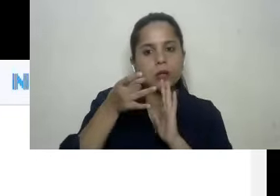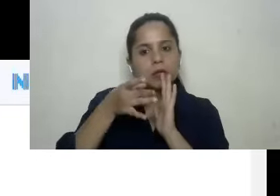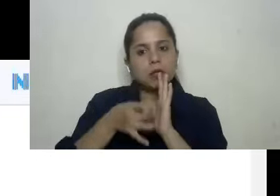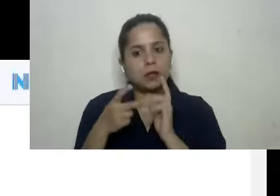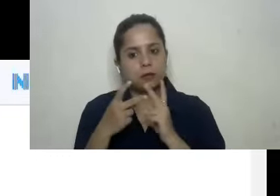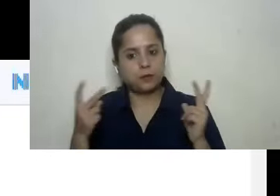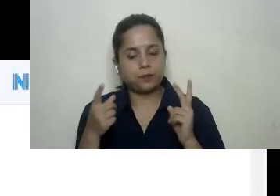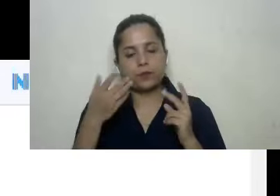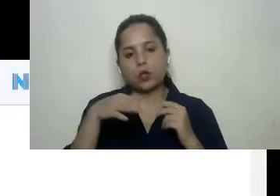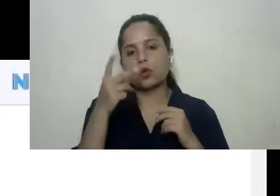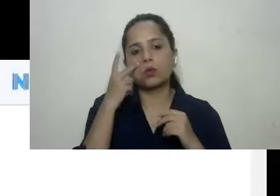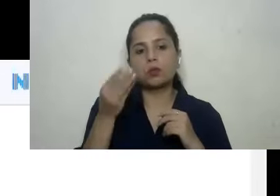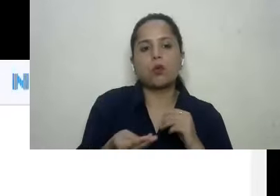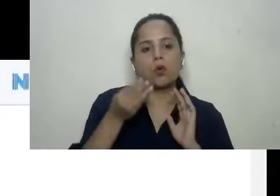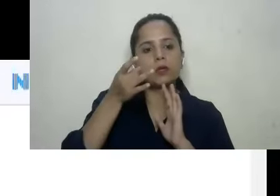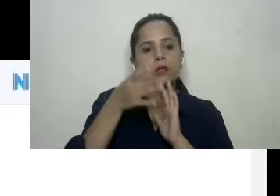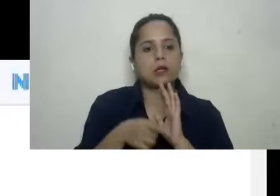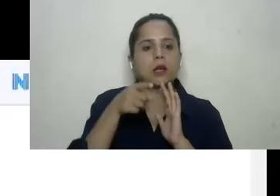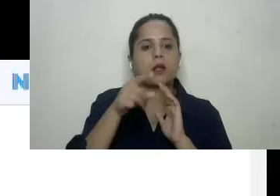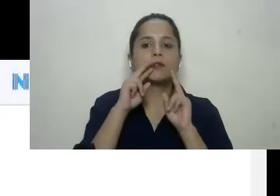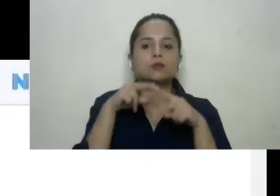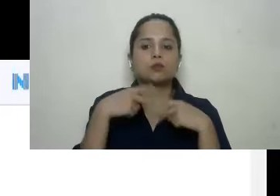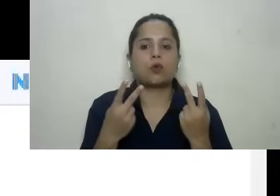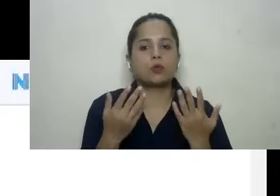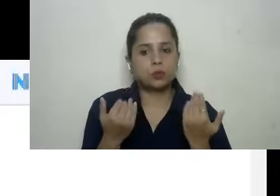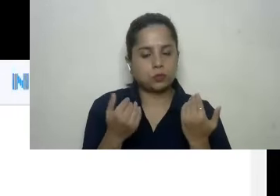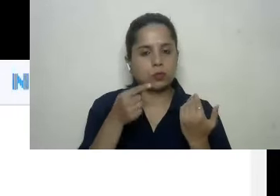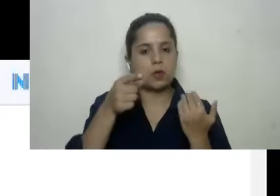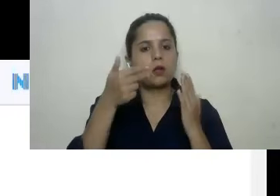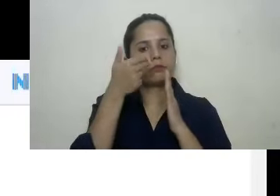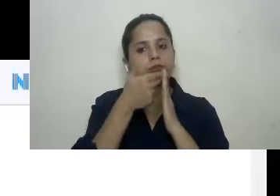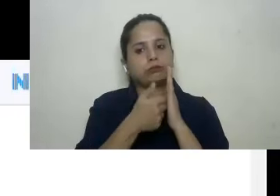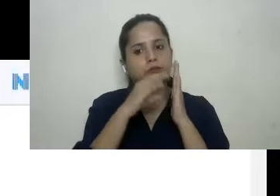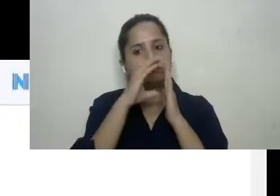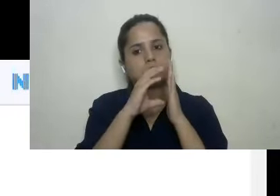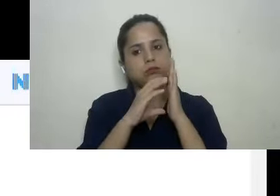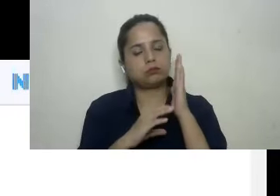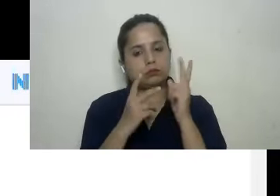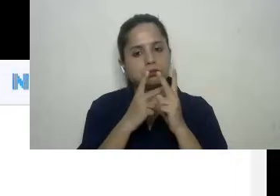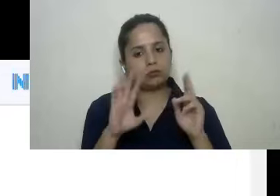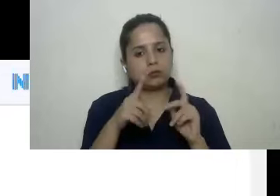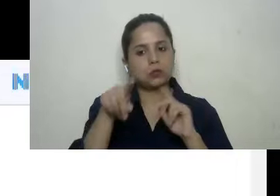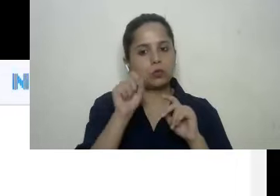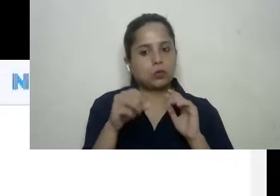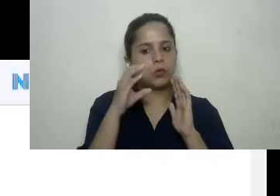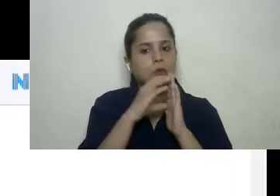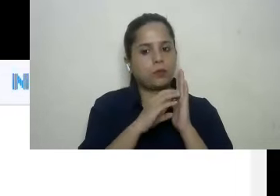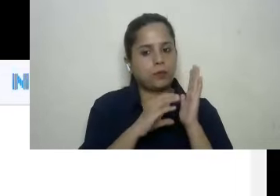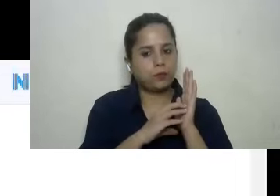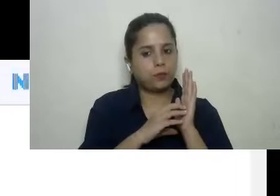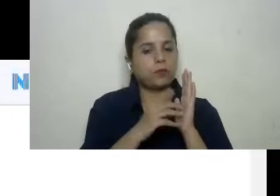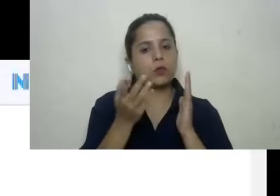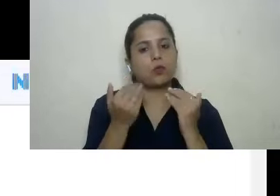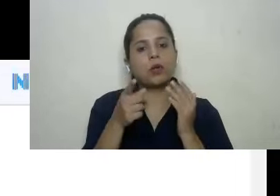then you'll see a more detailed response comes. So it gives you a listening passage. And you can put this passage into a